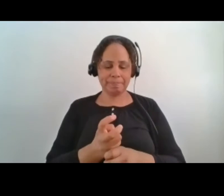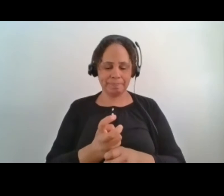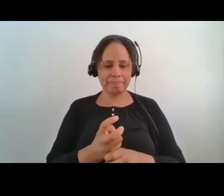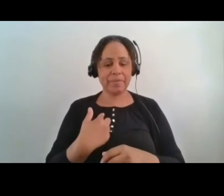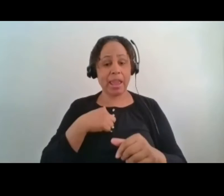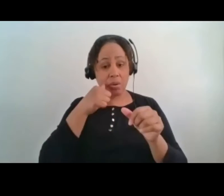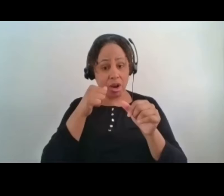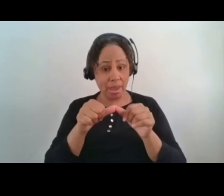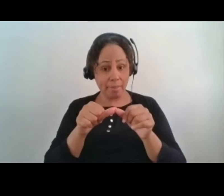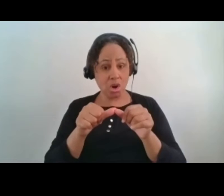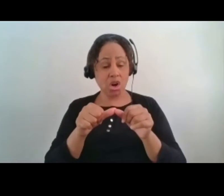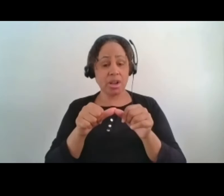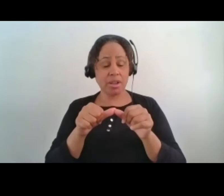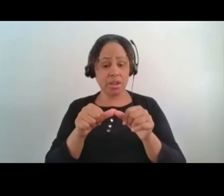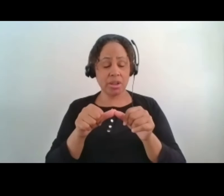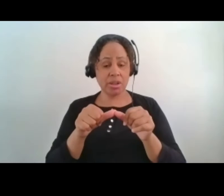telling us,